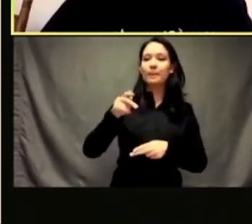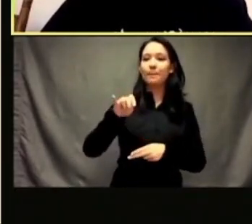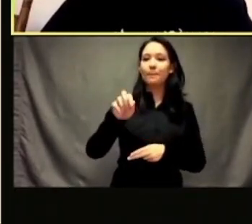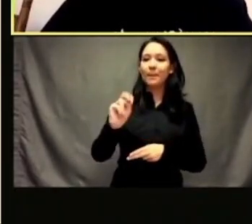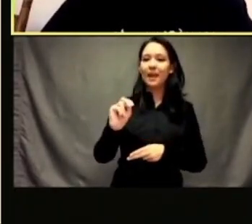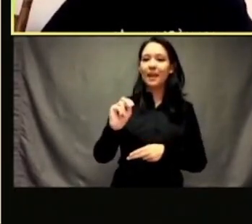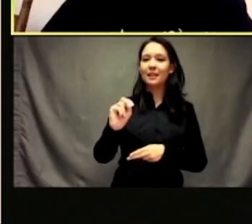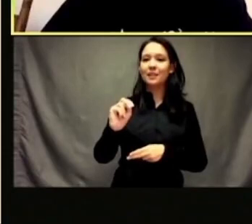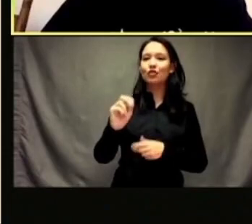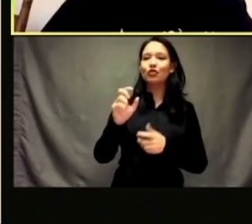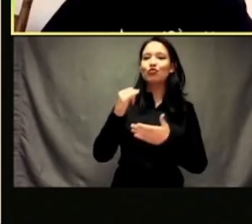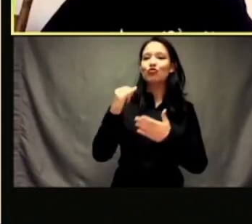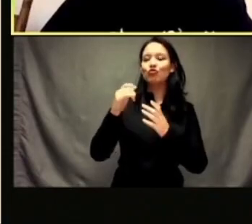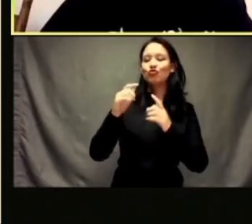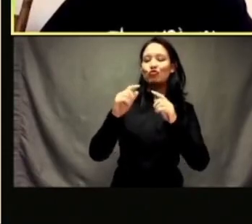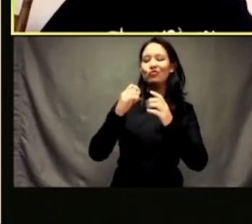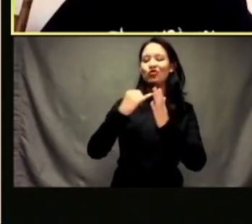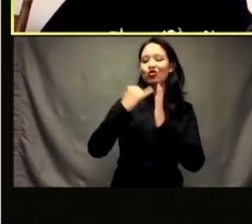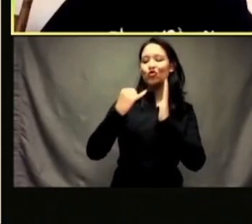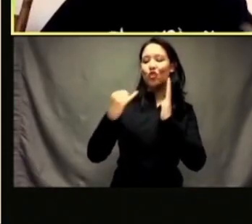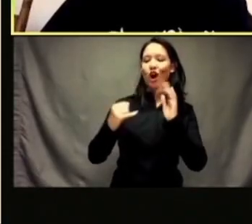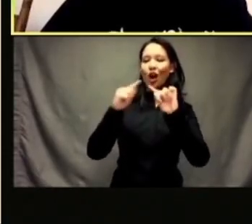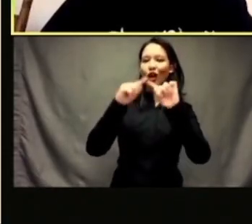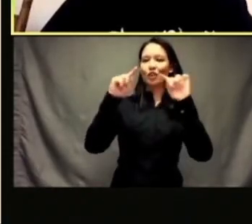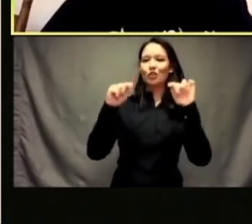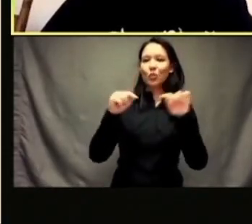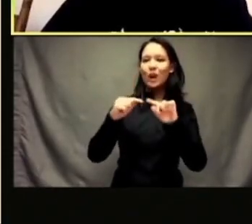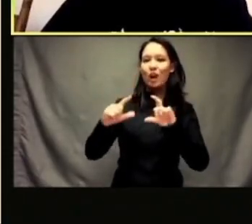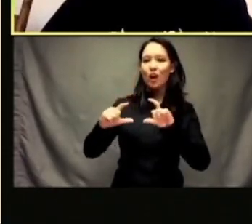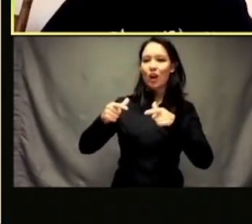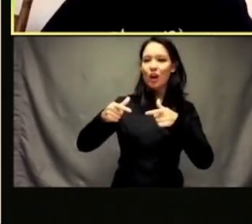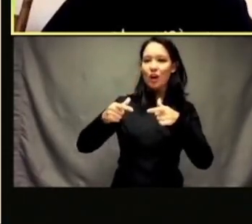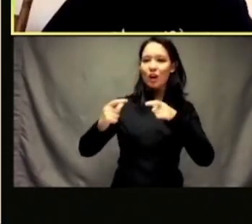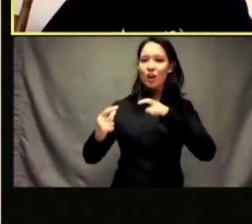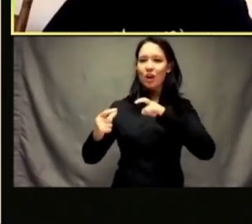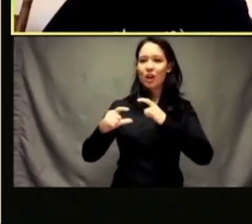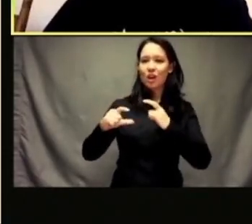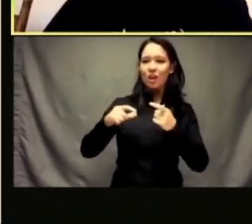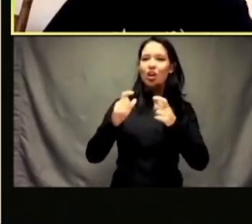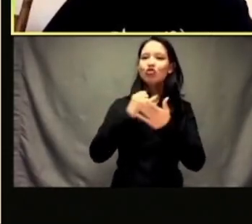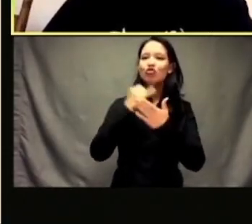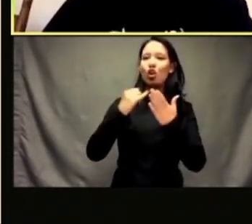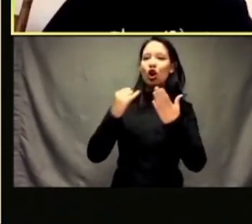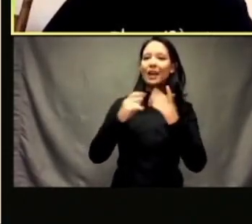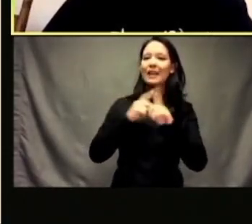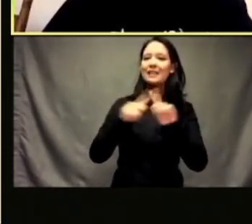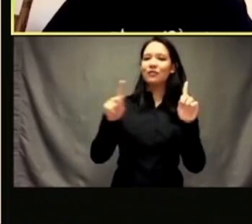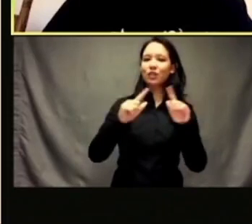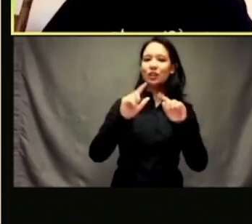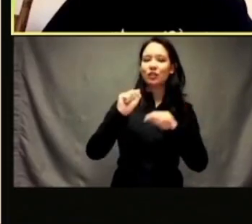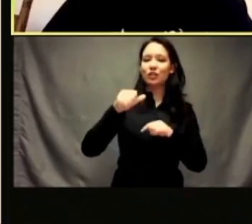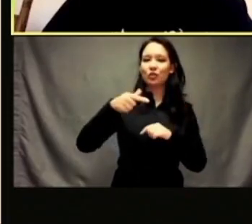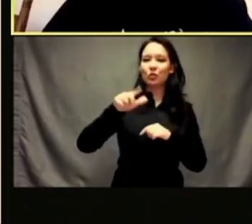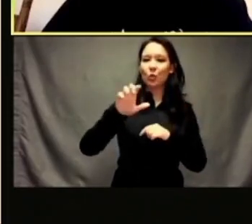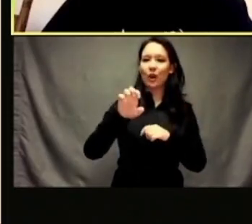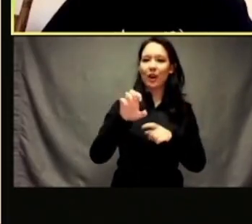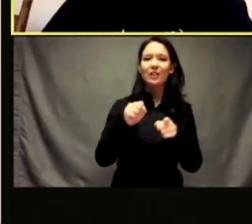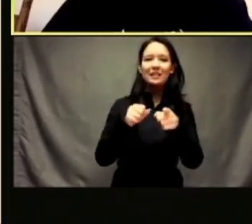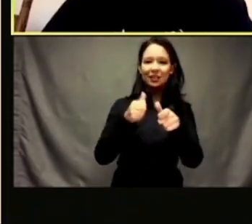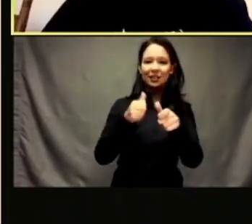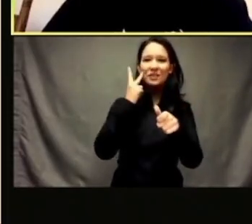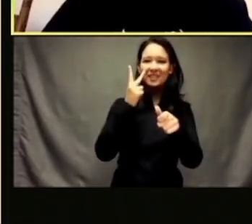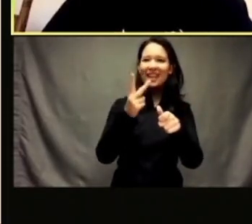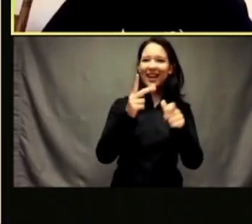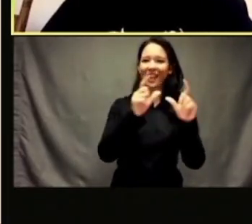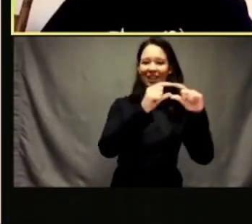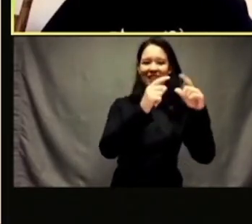draw squares, right? And so if I just tilt it, I'm drawing different squares. As you can see in the code here, basically I'm drawing